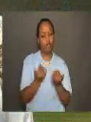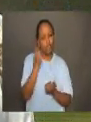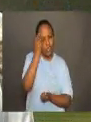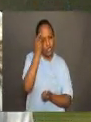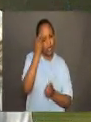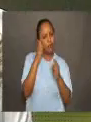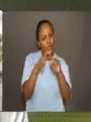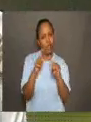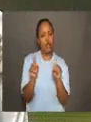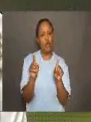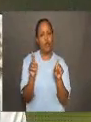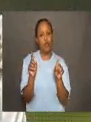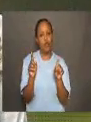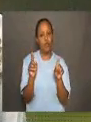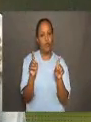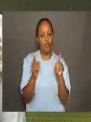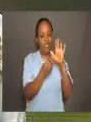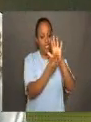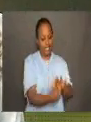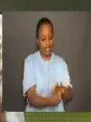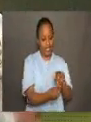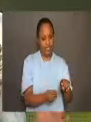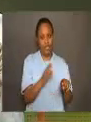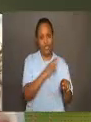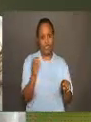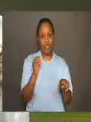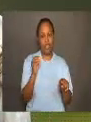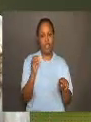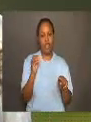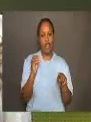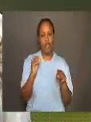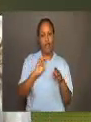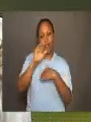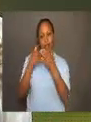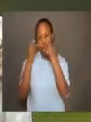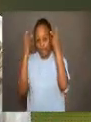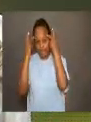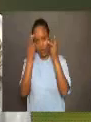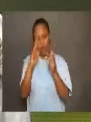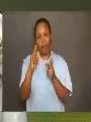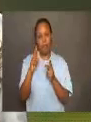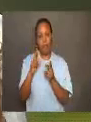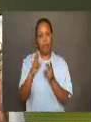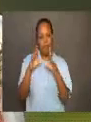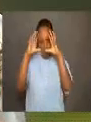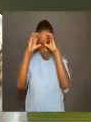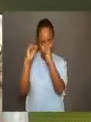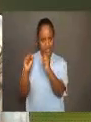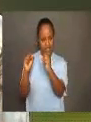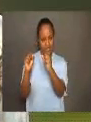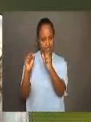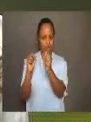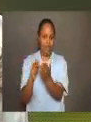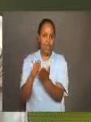the difference between a dictator and a prime minister or a president within